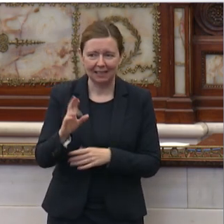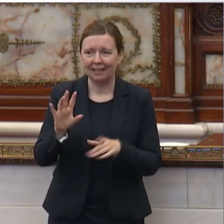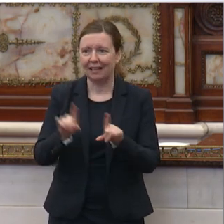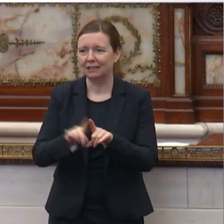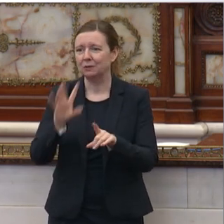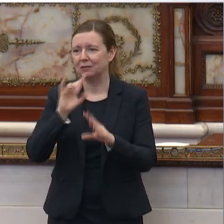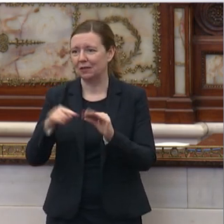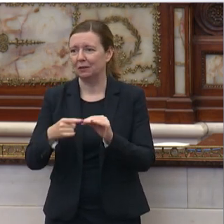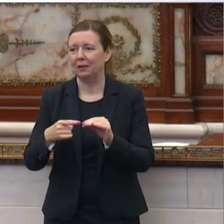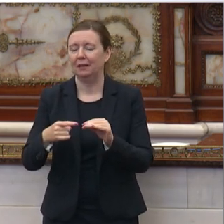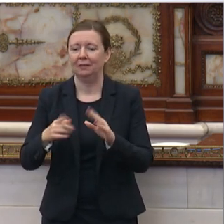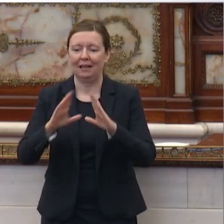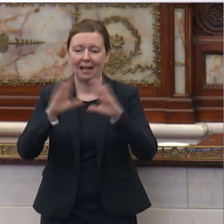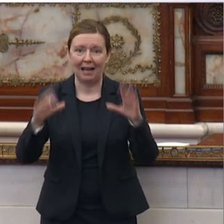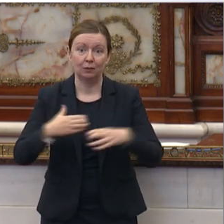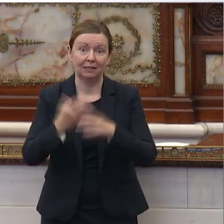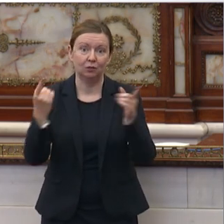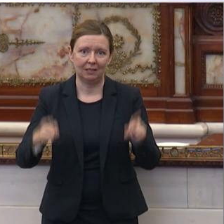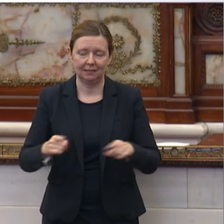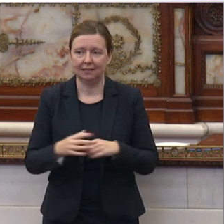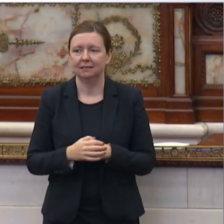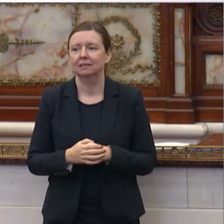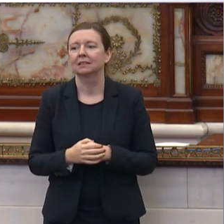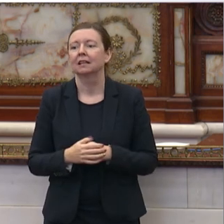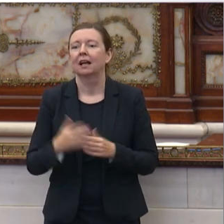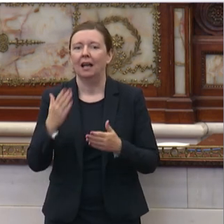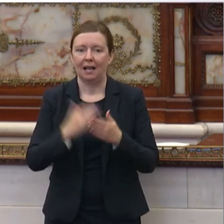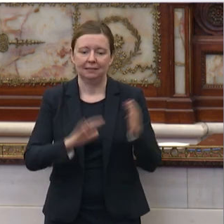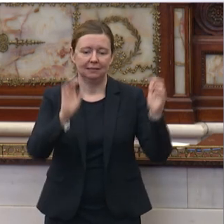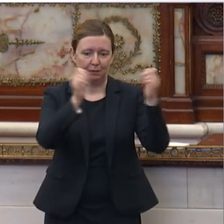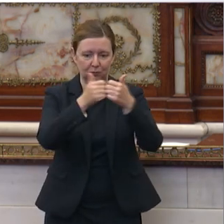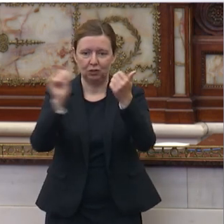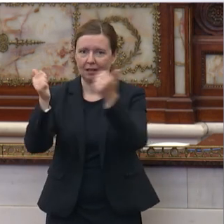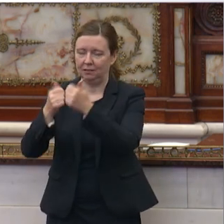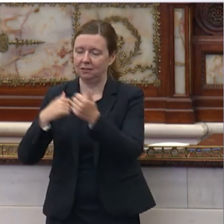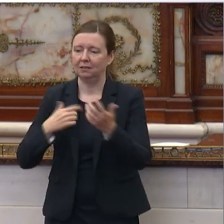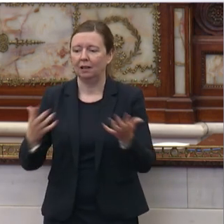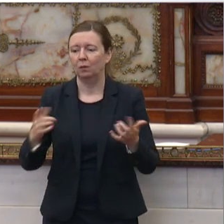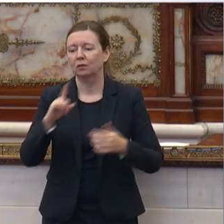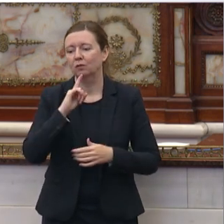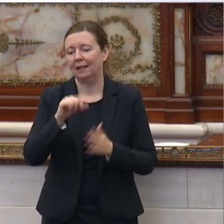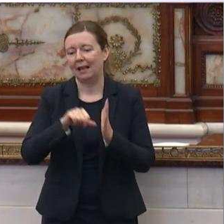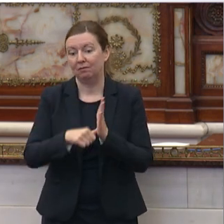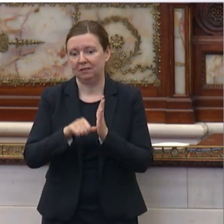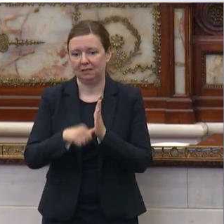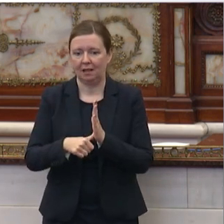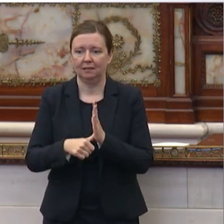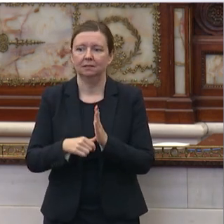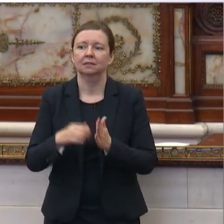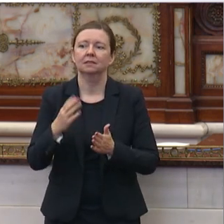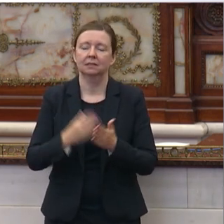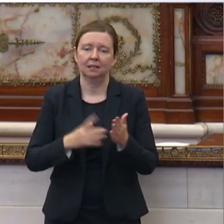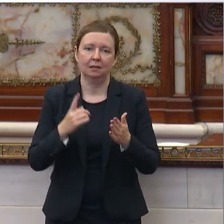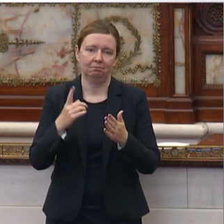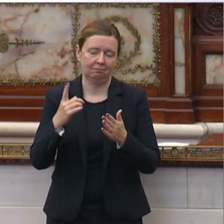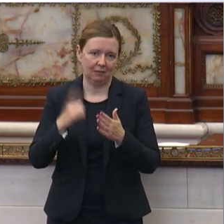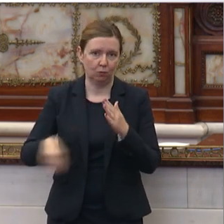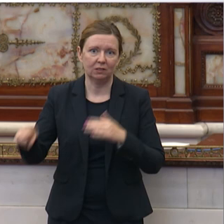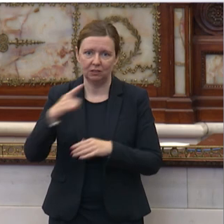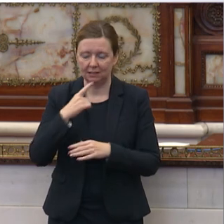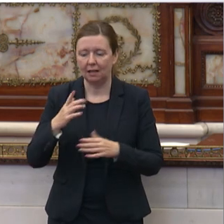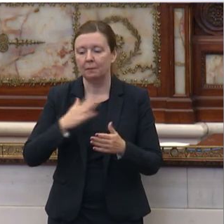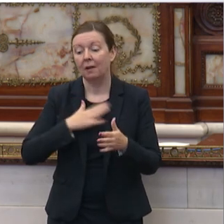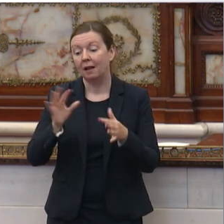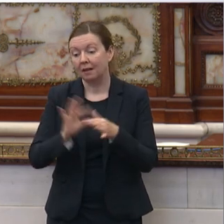about the housing crisis and some of the challenges. So I want to really emphasize some of what she said. And my